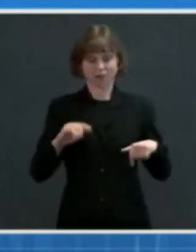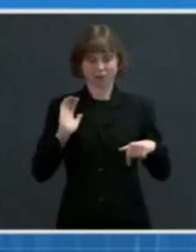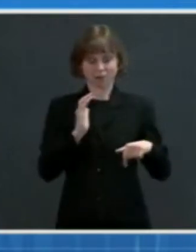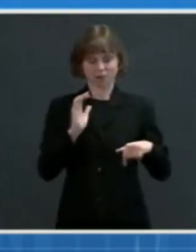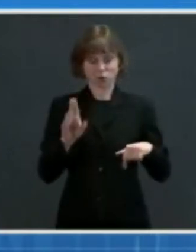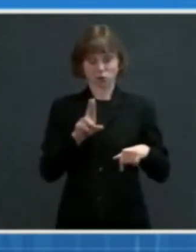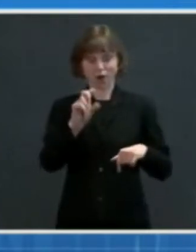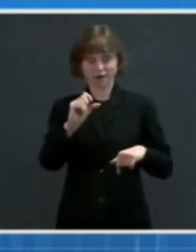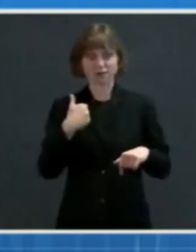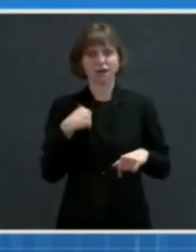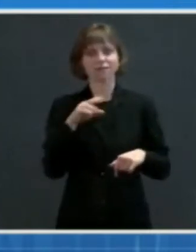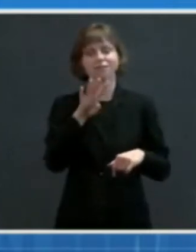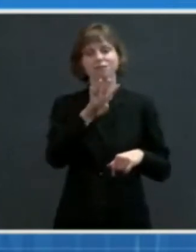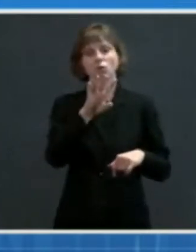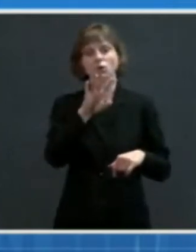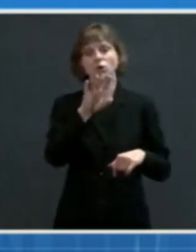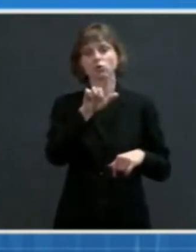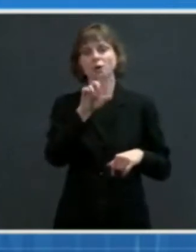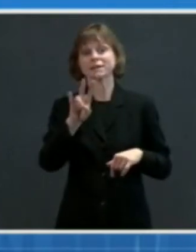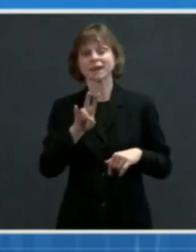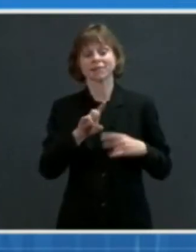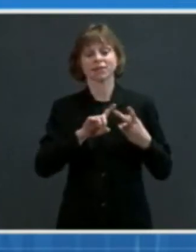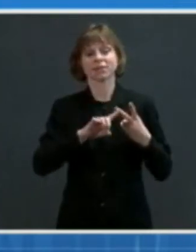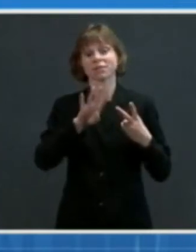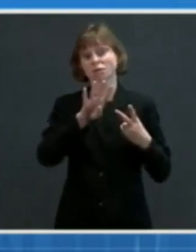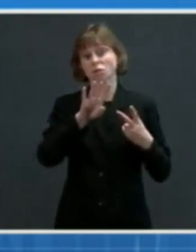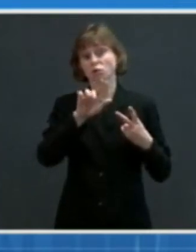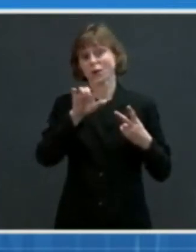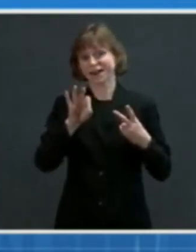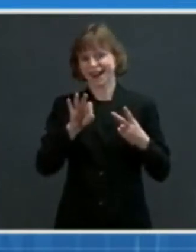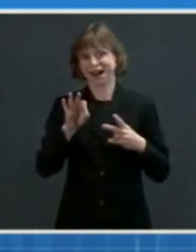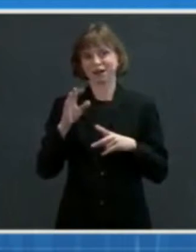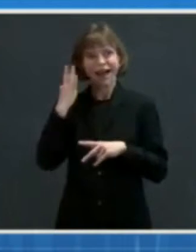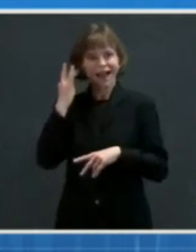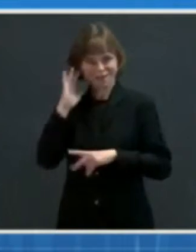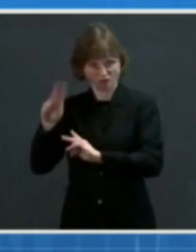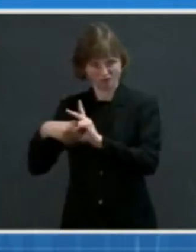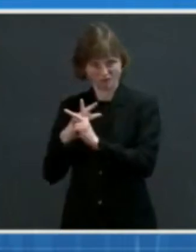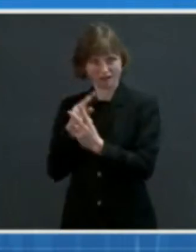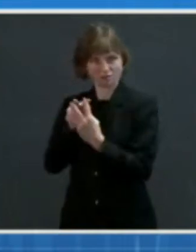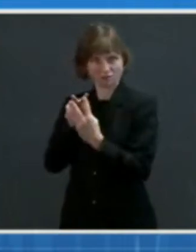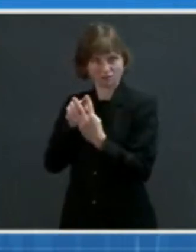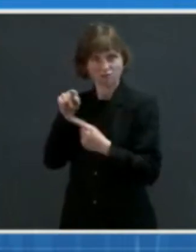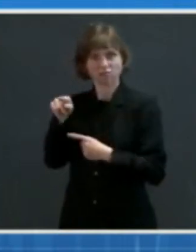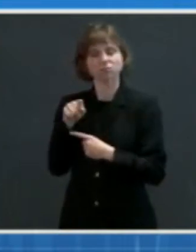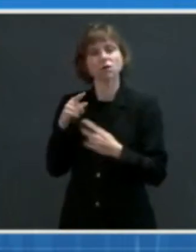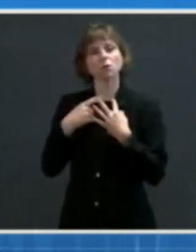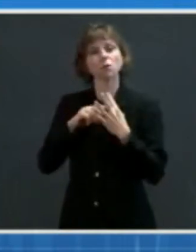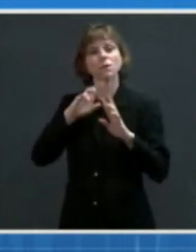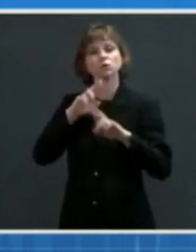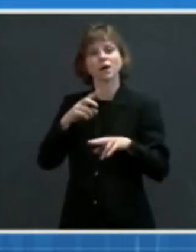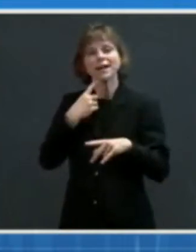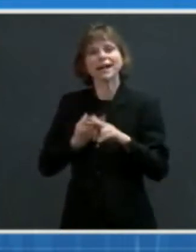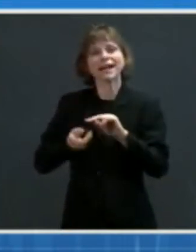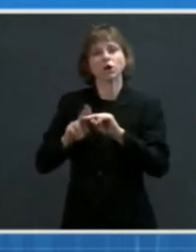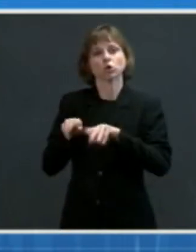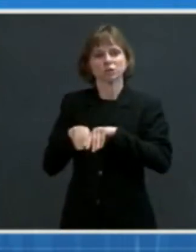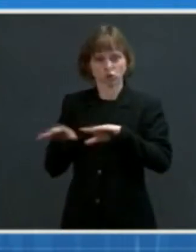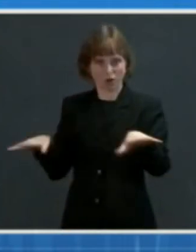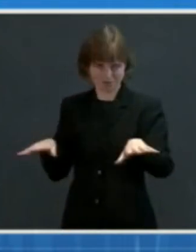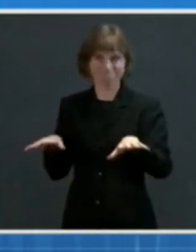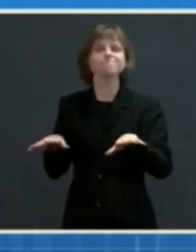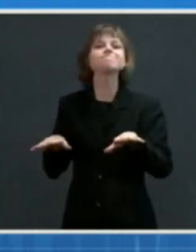have the 427, 429 California variants with preliminary reports of increased transmissibility and